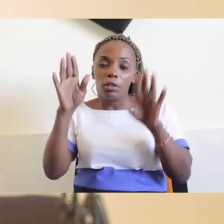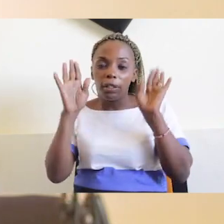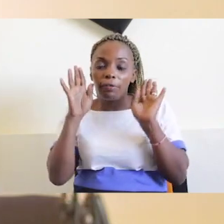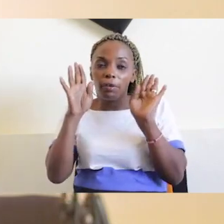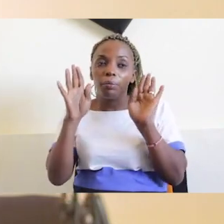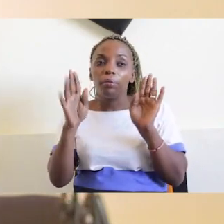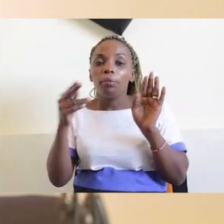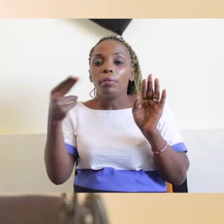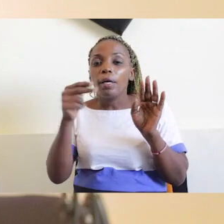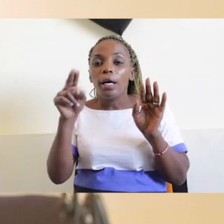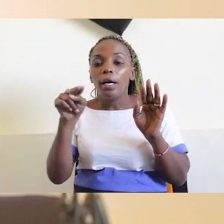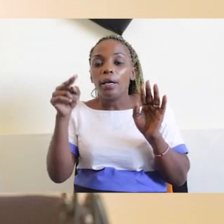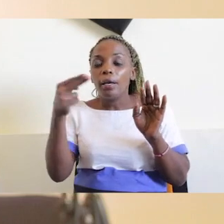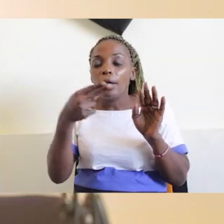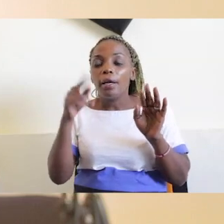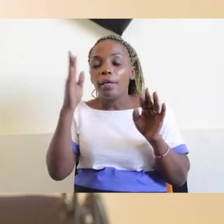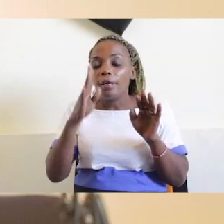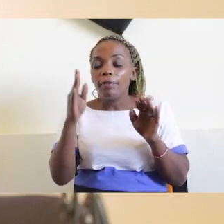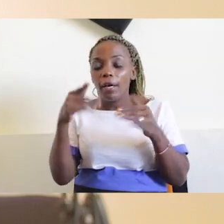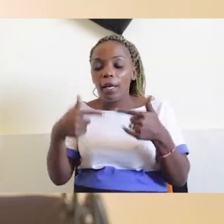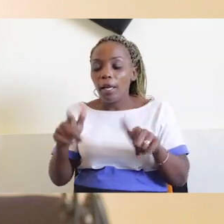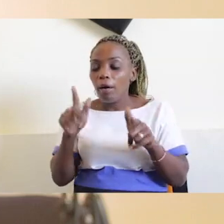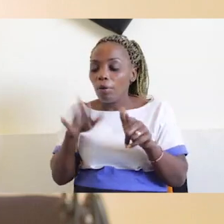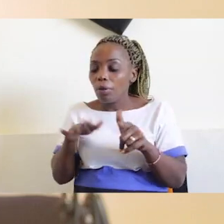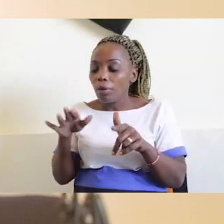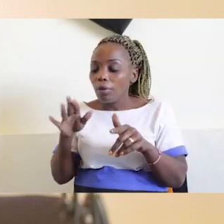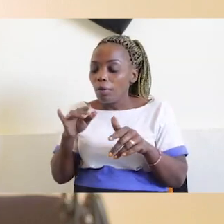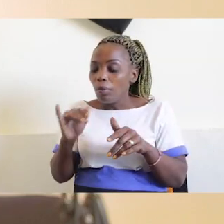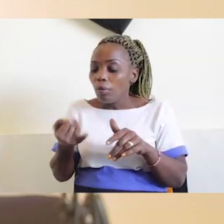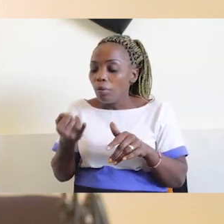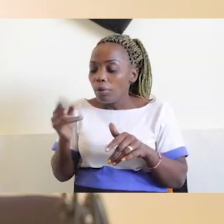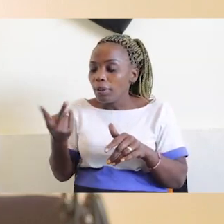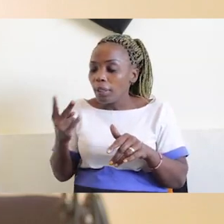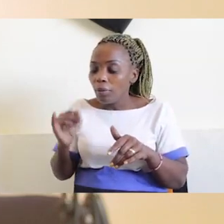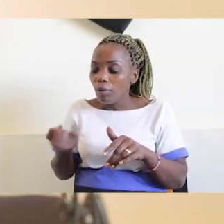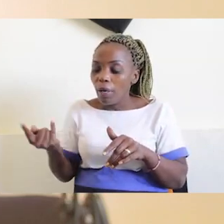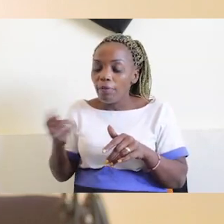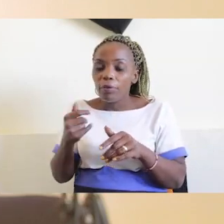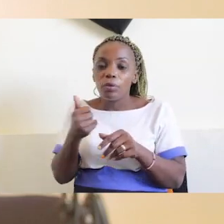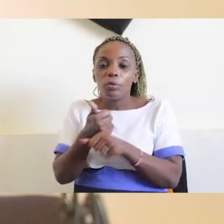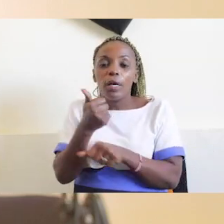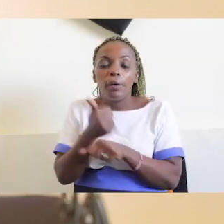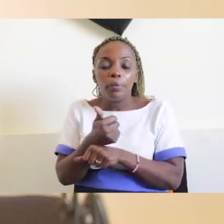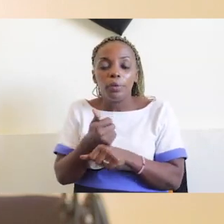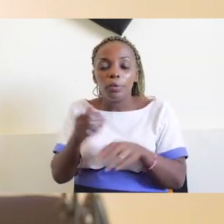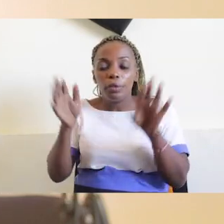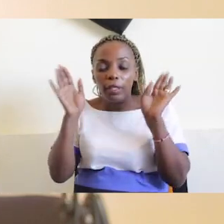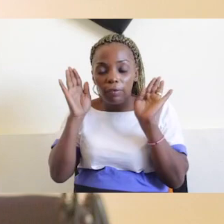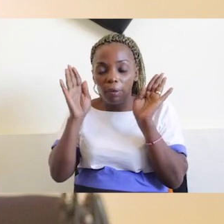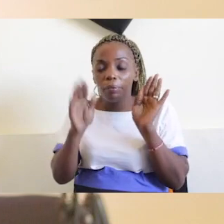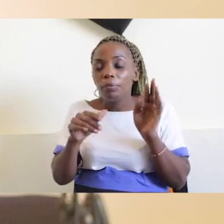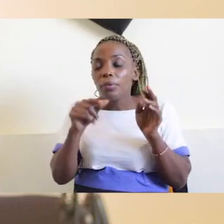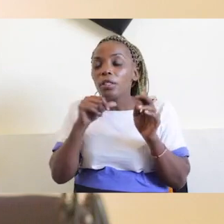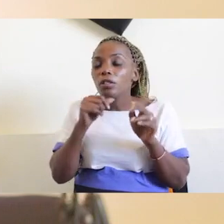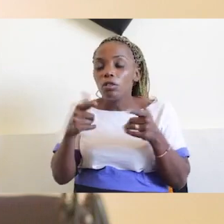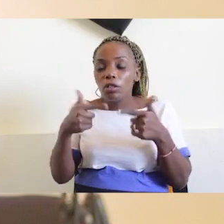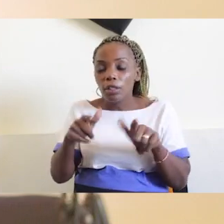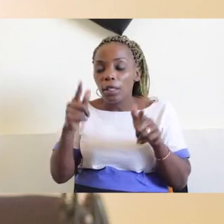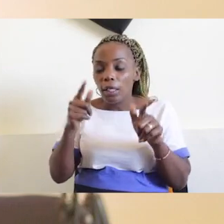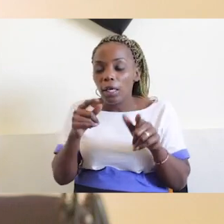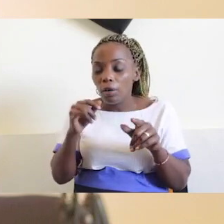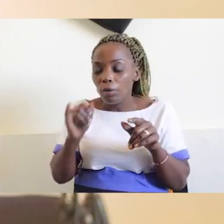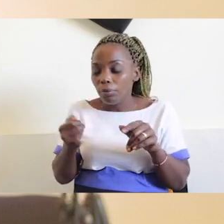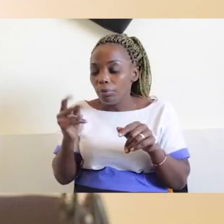She did not allow Penina to provoke her to a point of giving up. She did not allow Penina